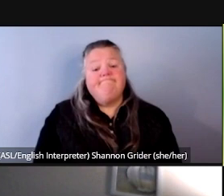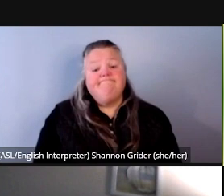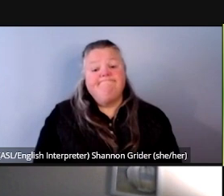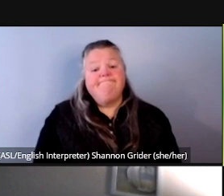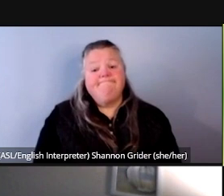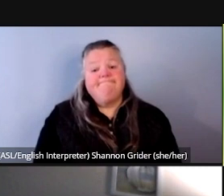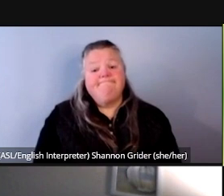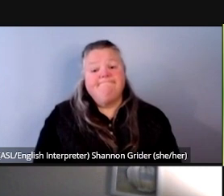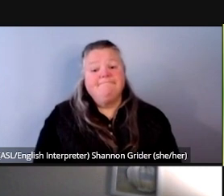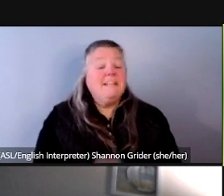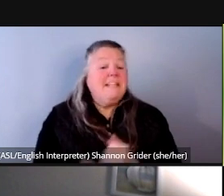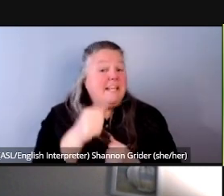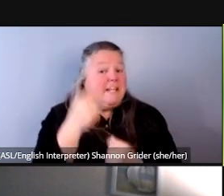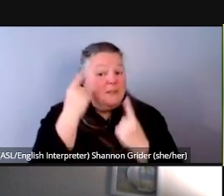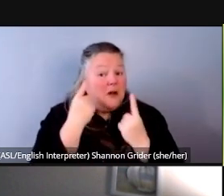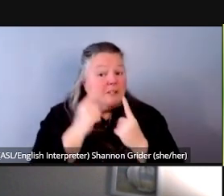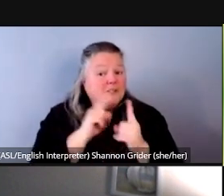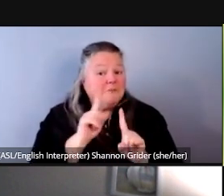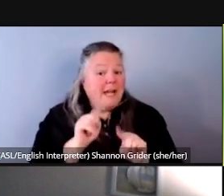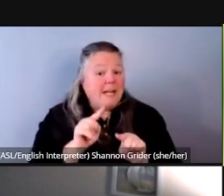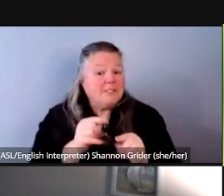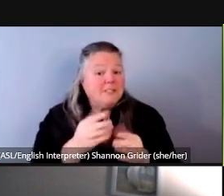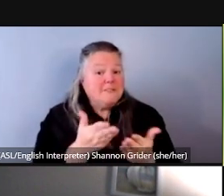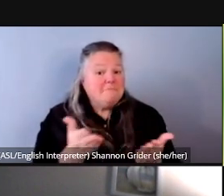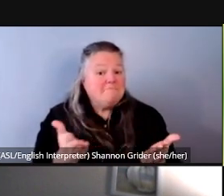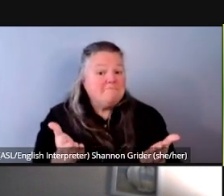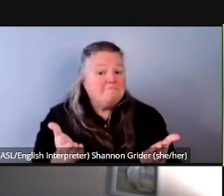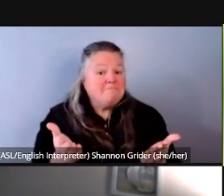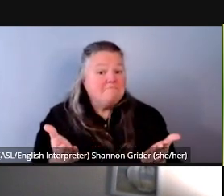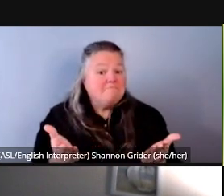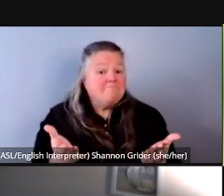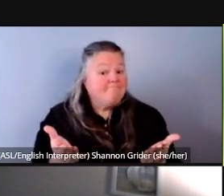Any thoughts or reactions from folks?